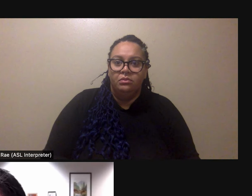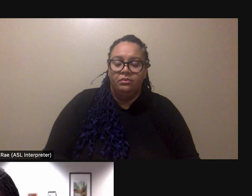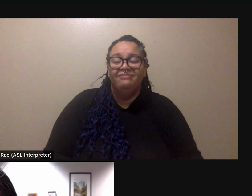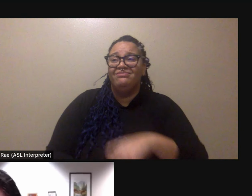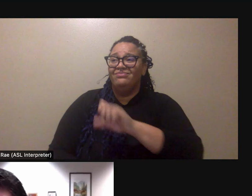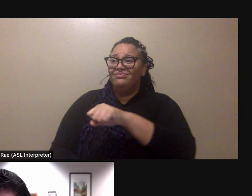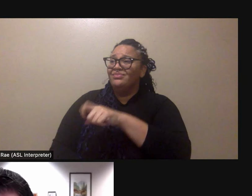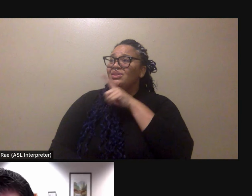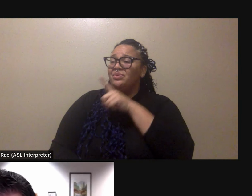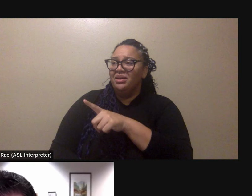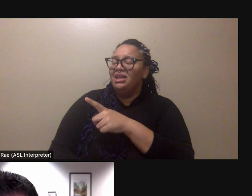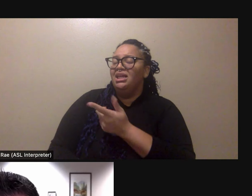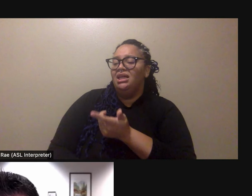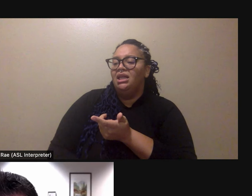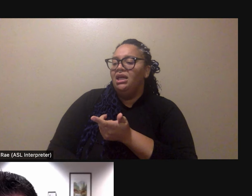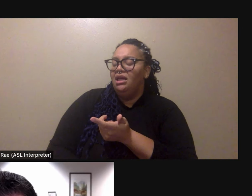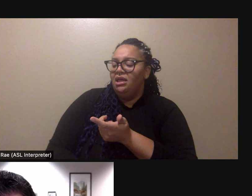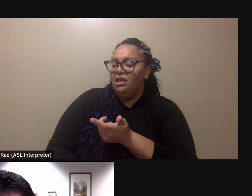It's super well.